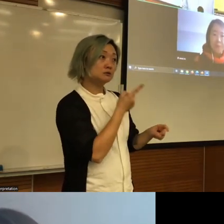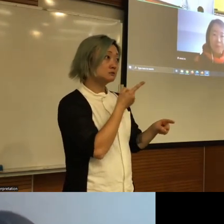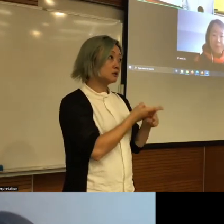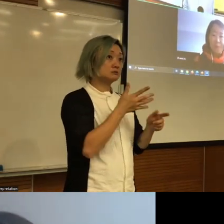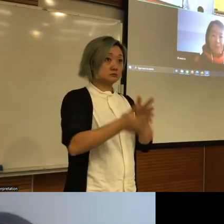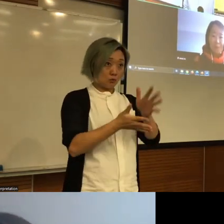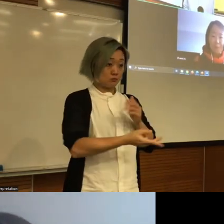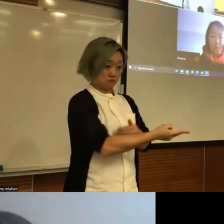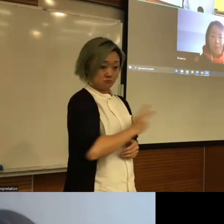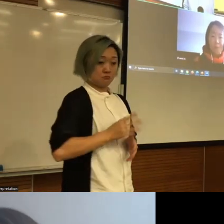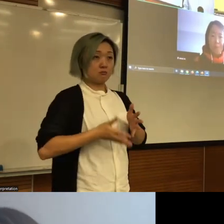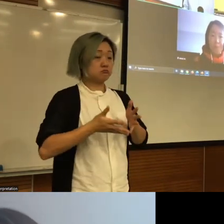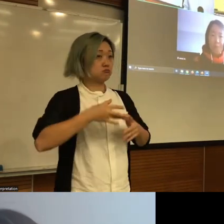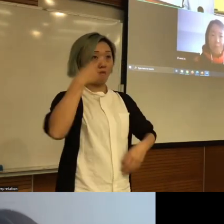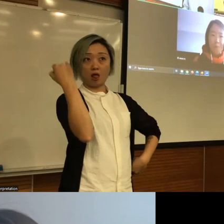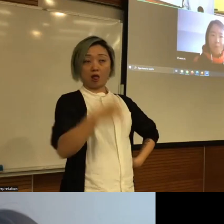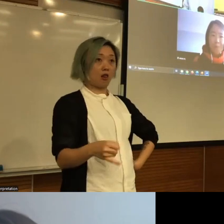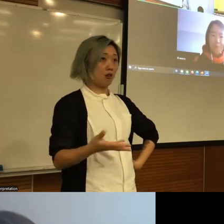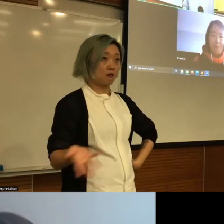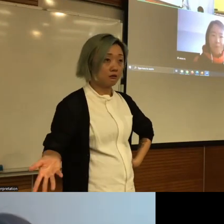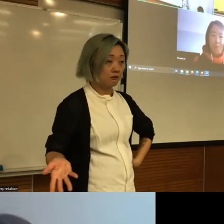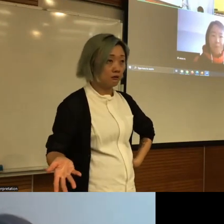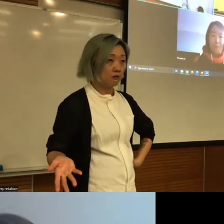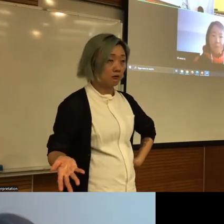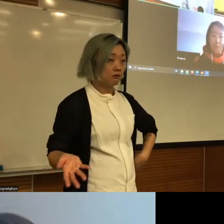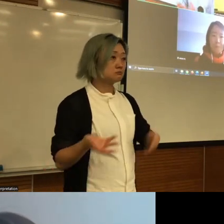sign language interpreting in contacts between